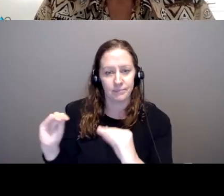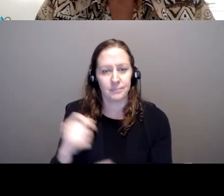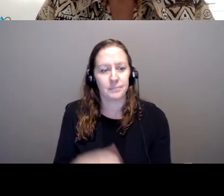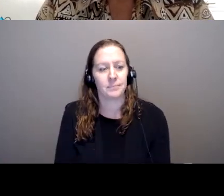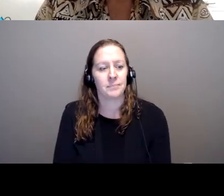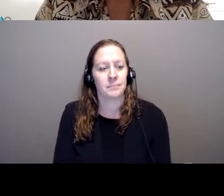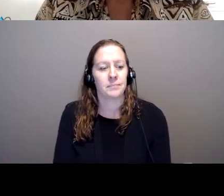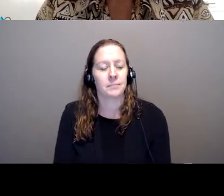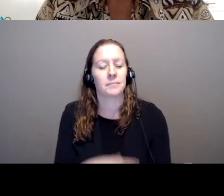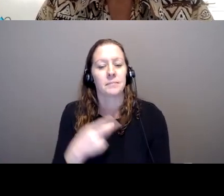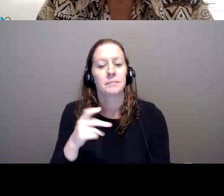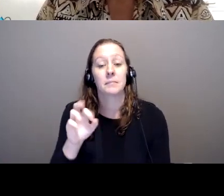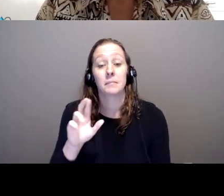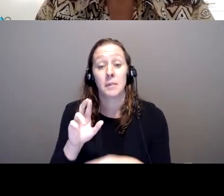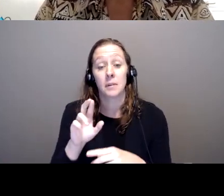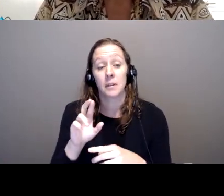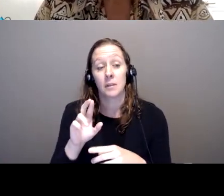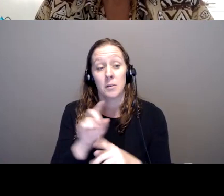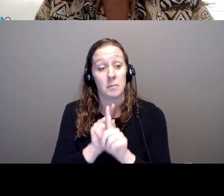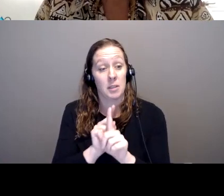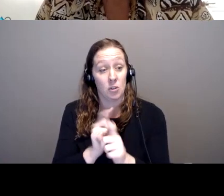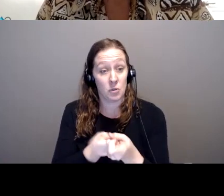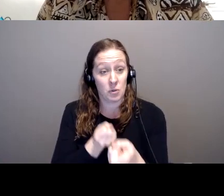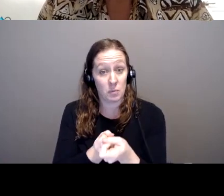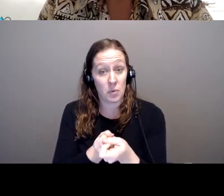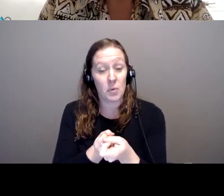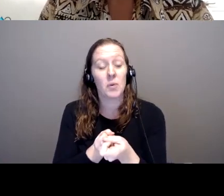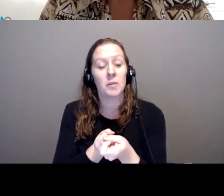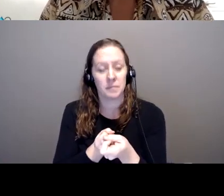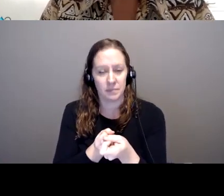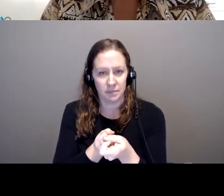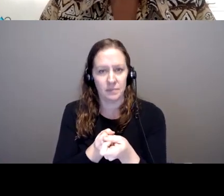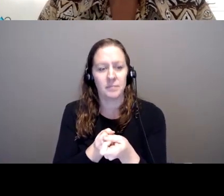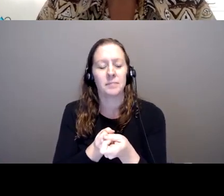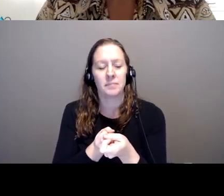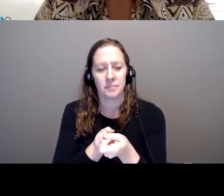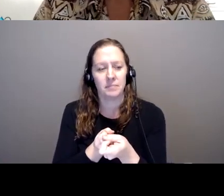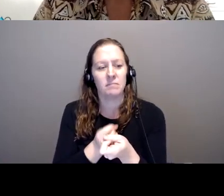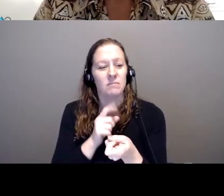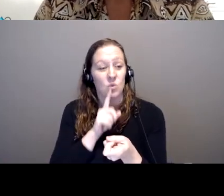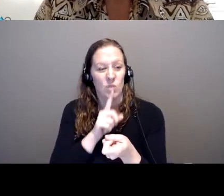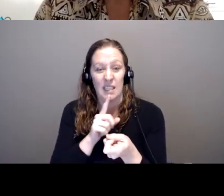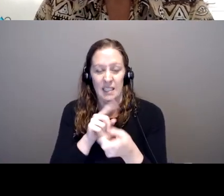With the peer mentor support that comes alongside all of these other